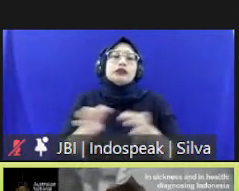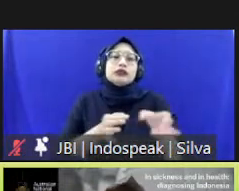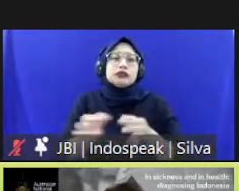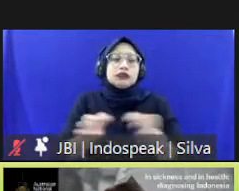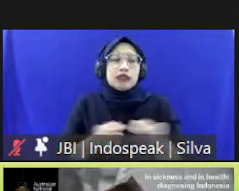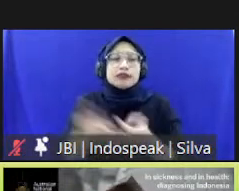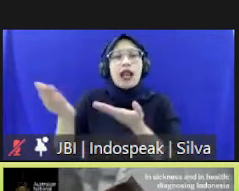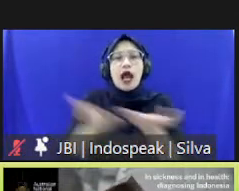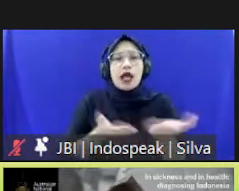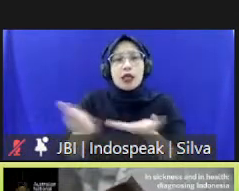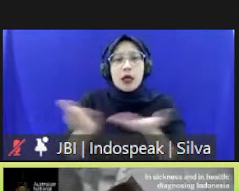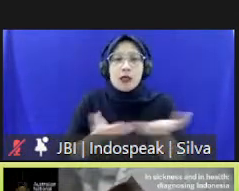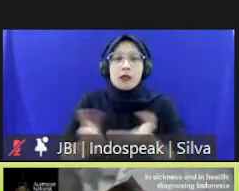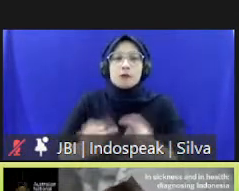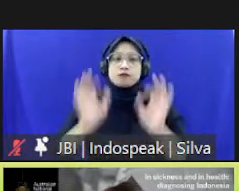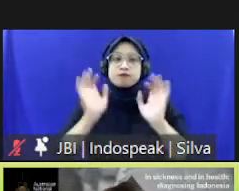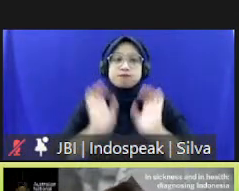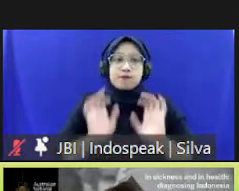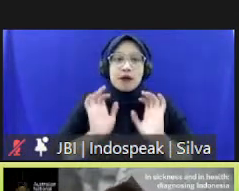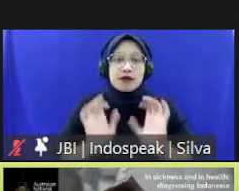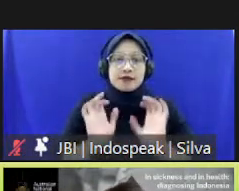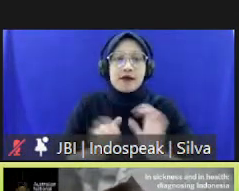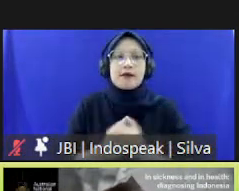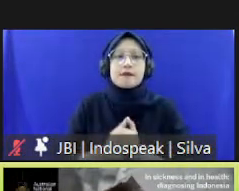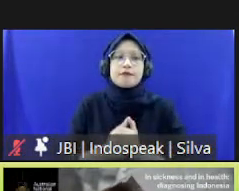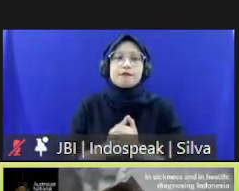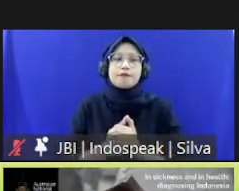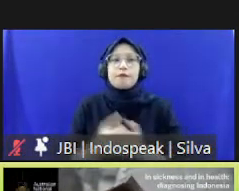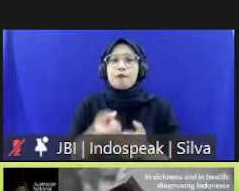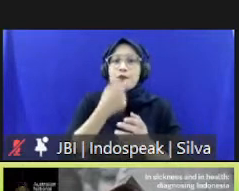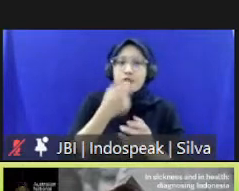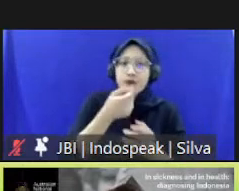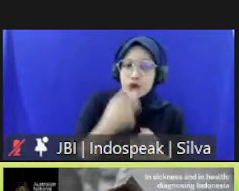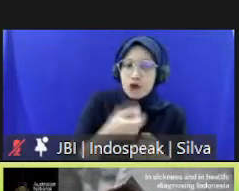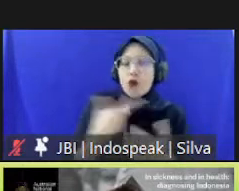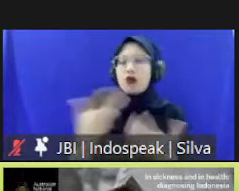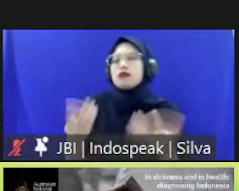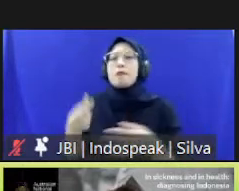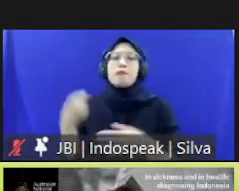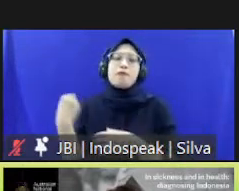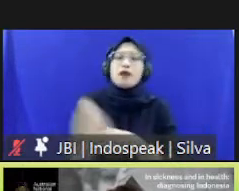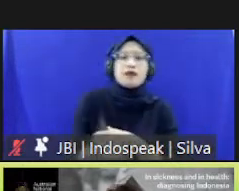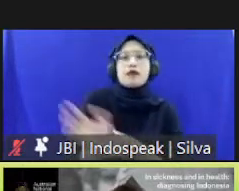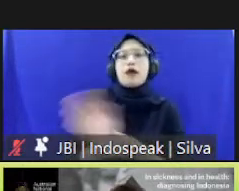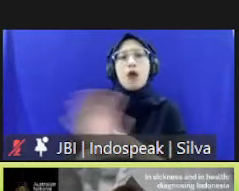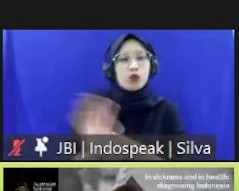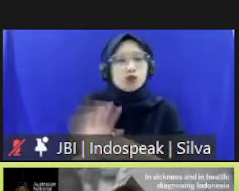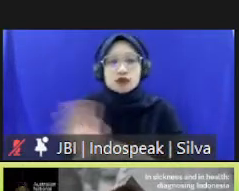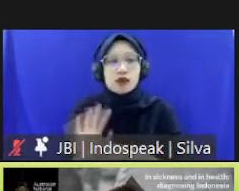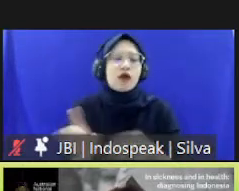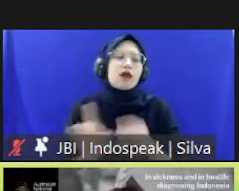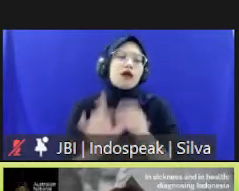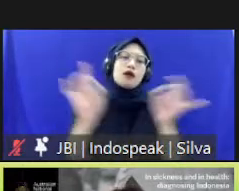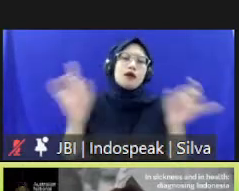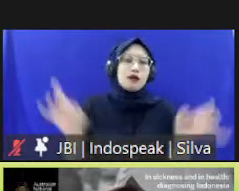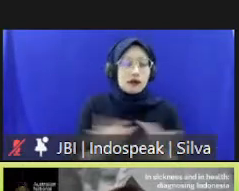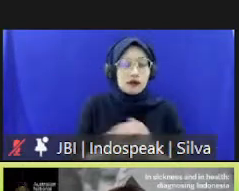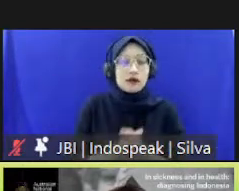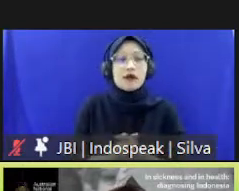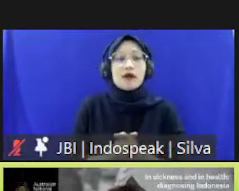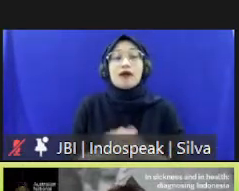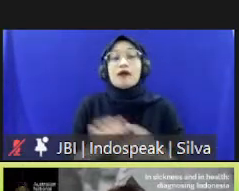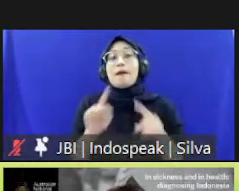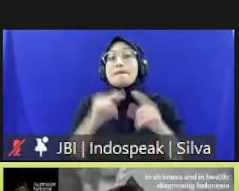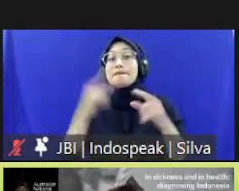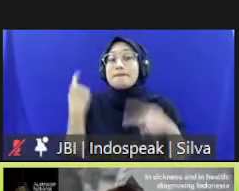including all diagnostic tests, procedures, and medicines, no co-payments, very unlike almost any other country, and